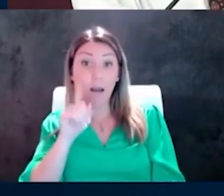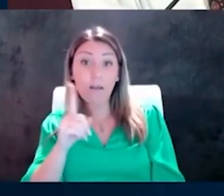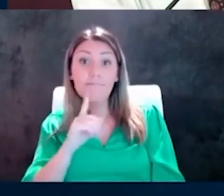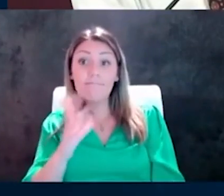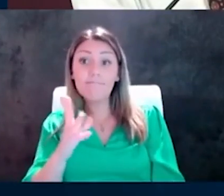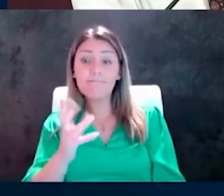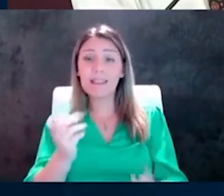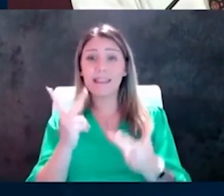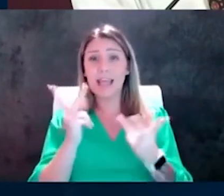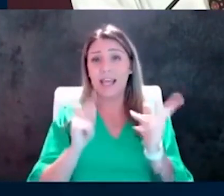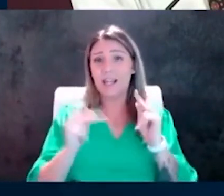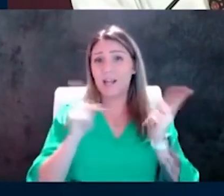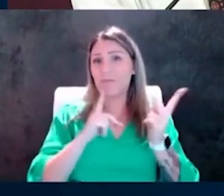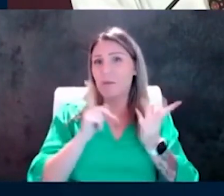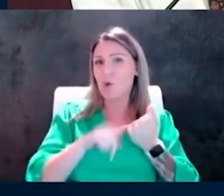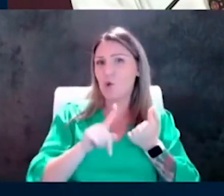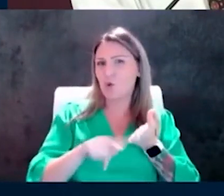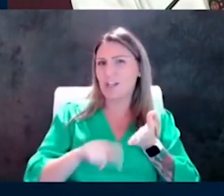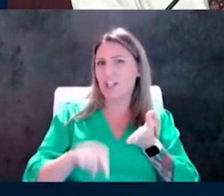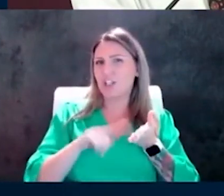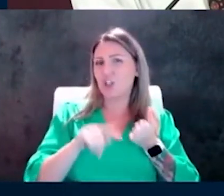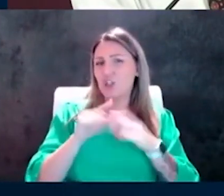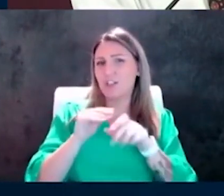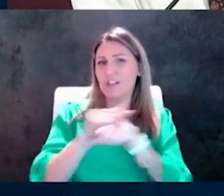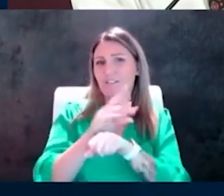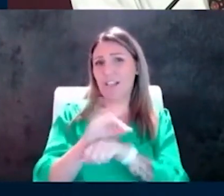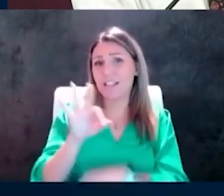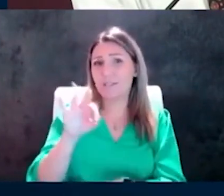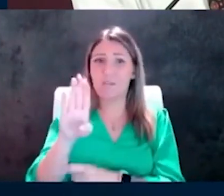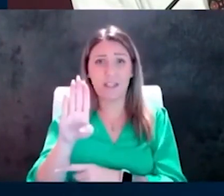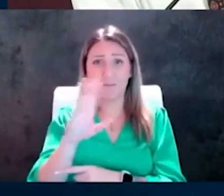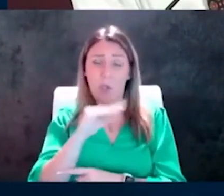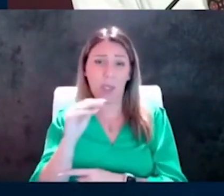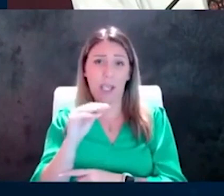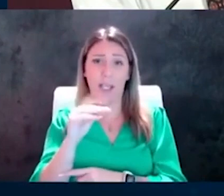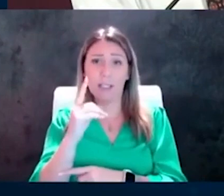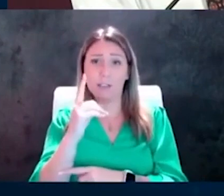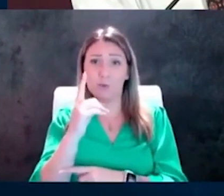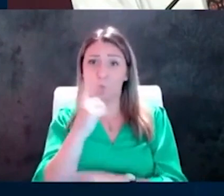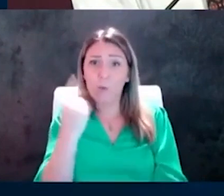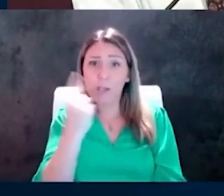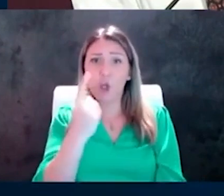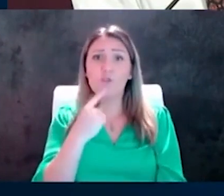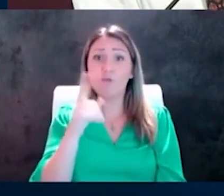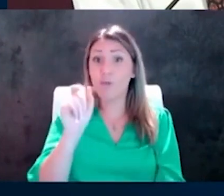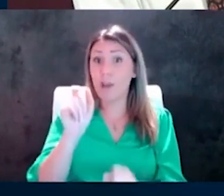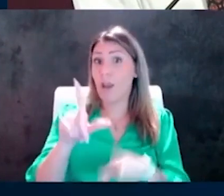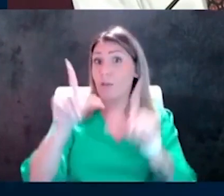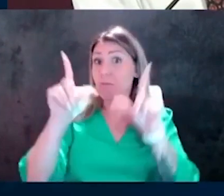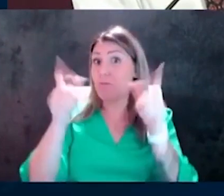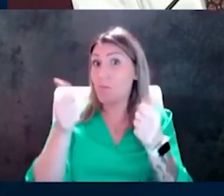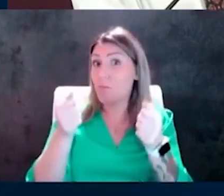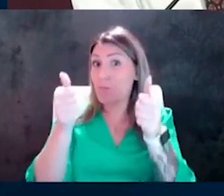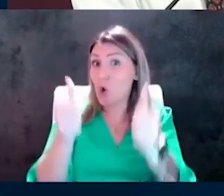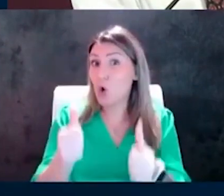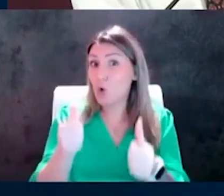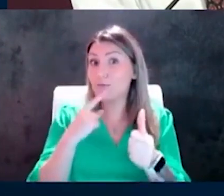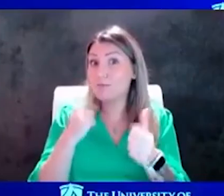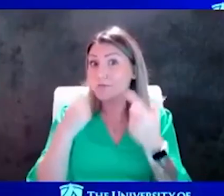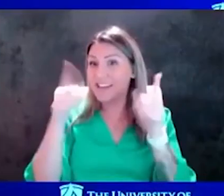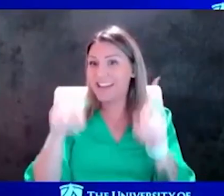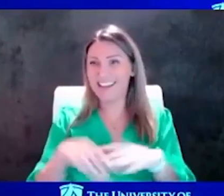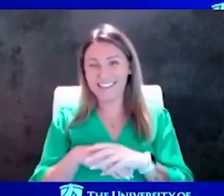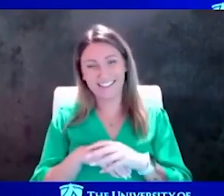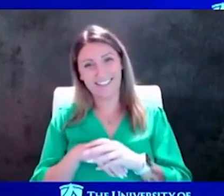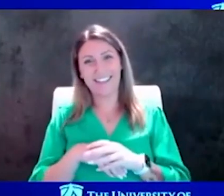and advice from Facebook and Twitter. You could probably post that stuff on them. Yeah, I probably could. I wonder what happened to it. Well, I'd like